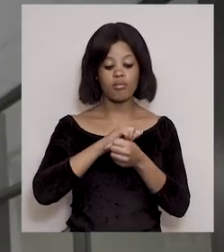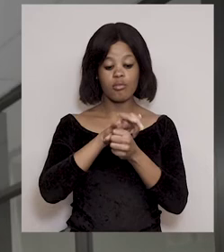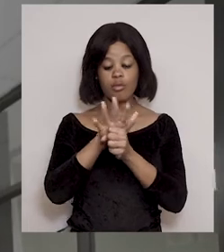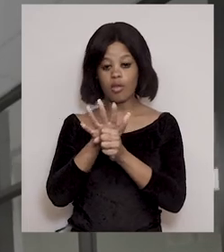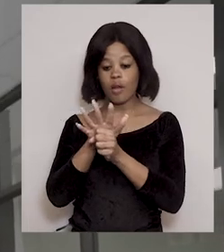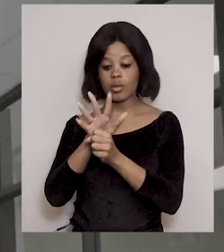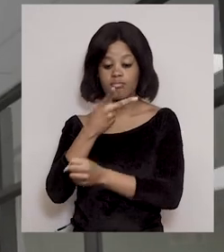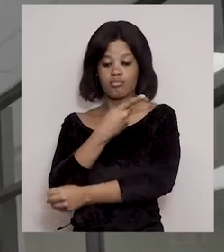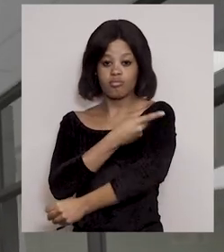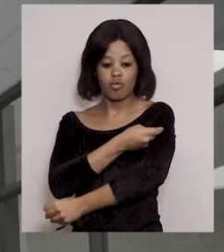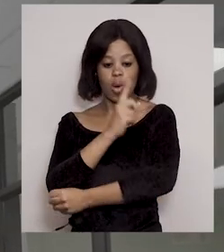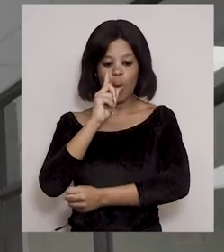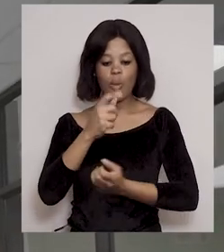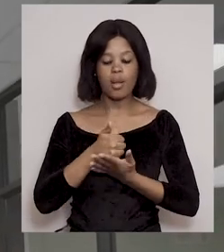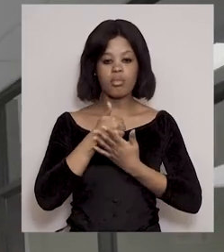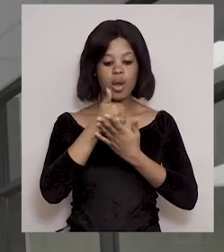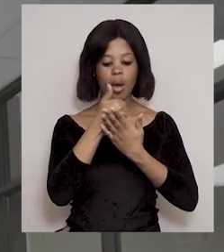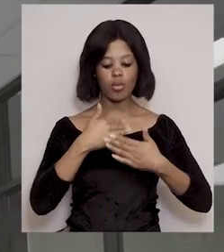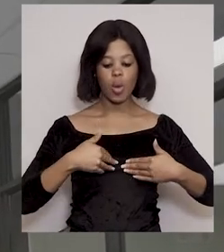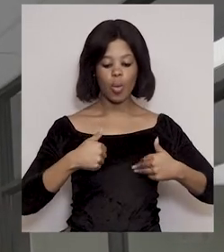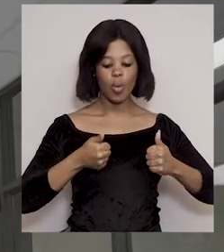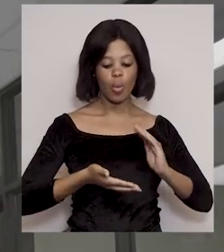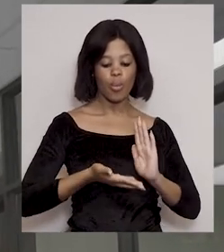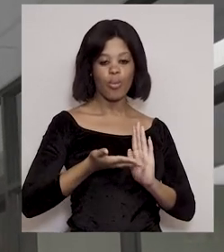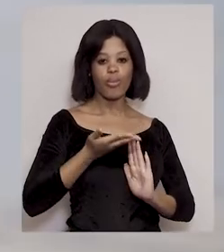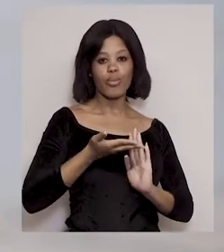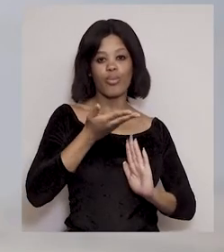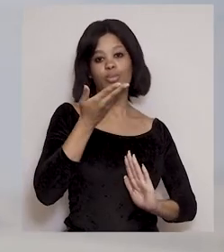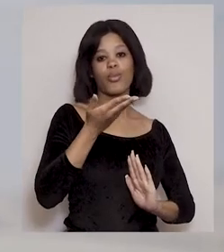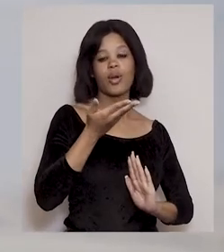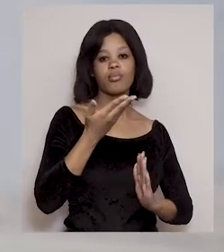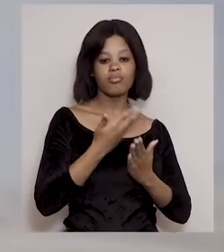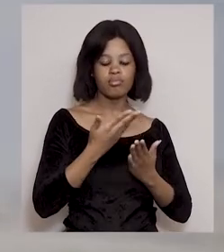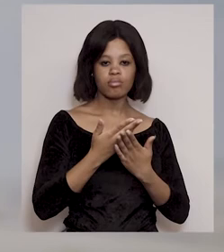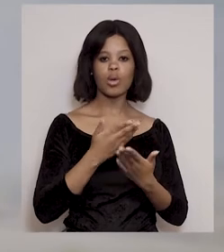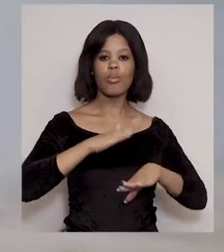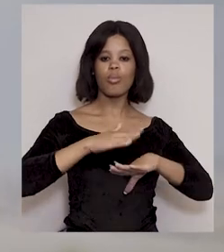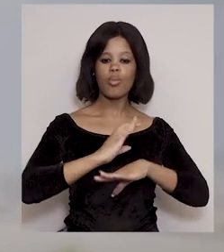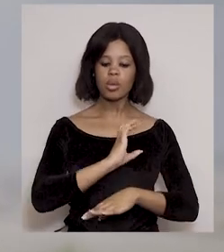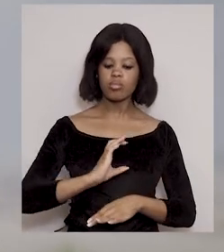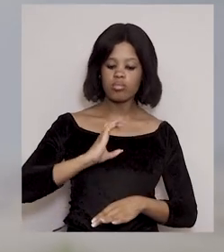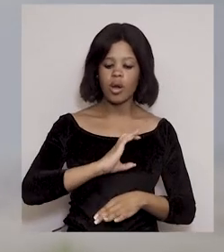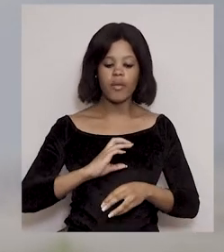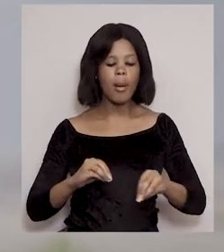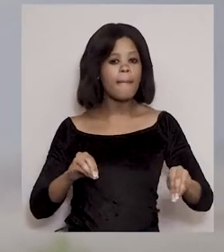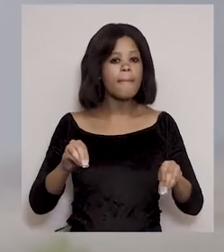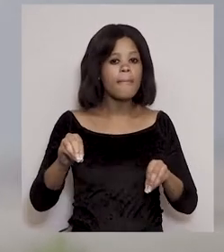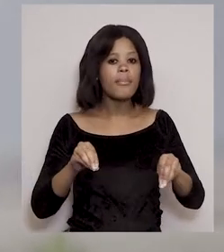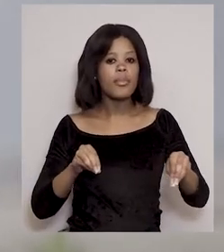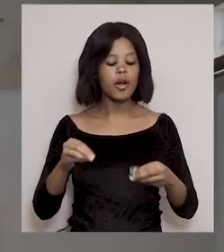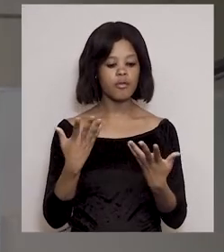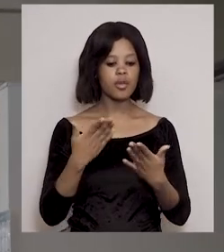The COVID-19 vaccine will help us boost your own immune system so that you are more comfortable with